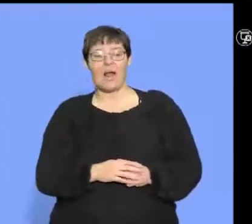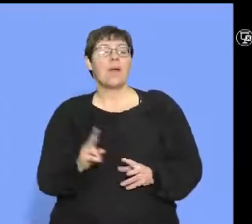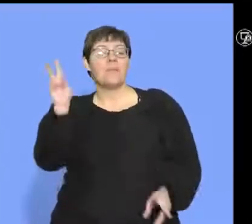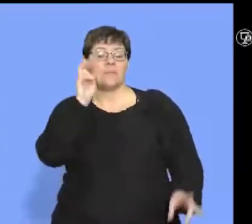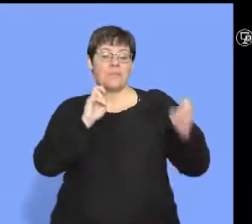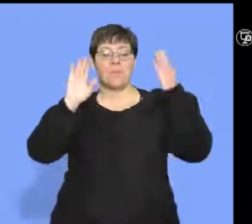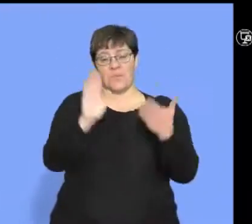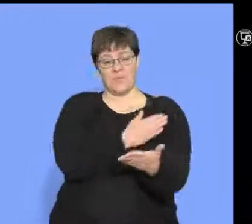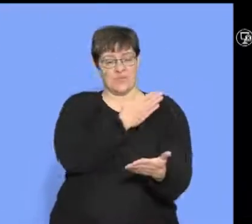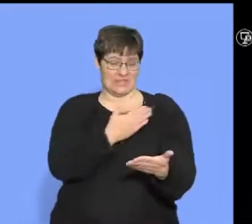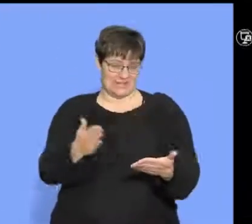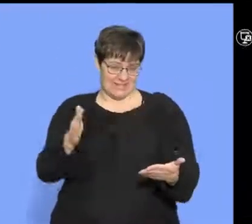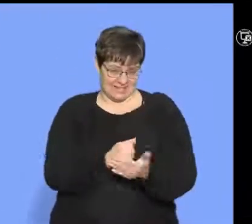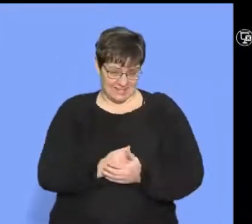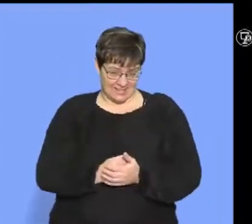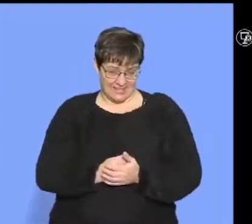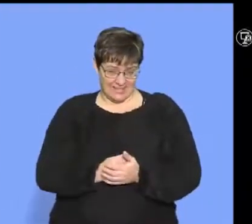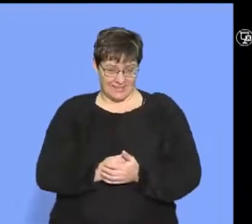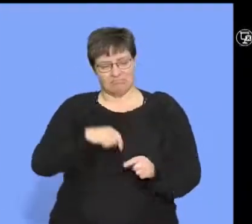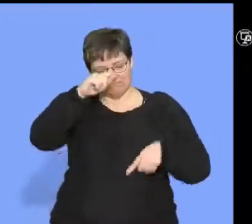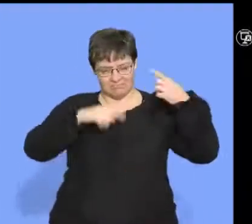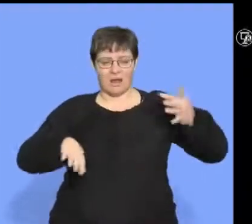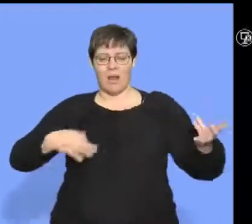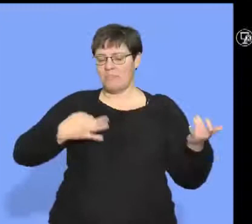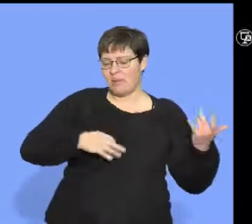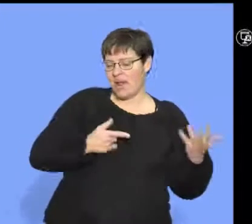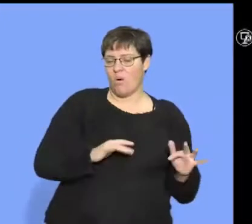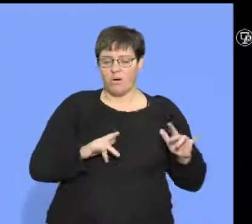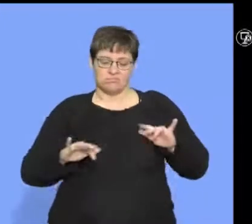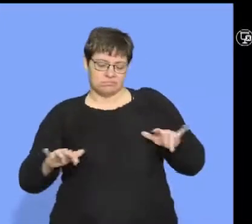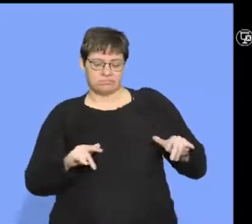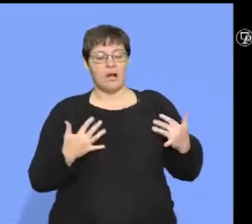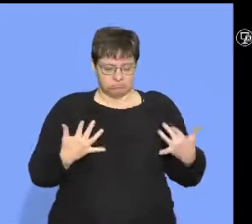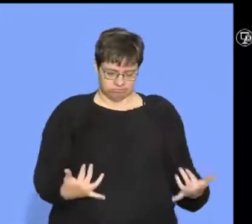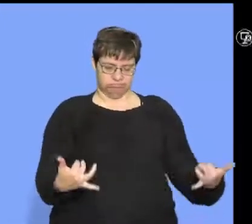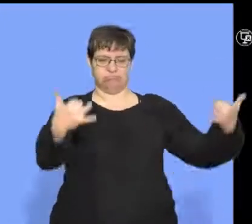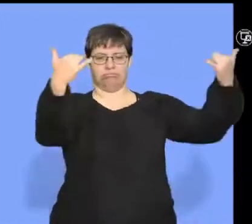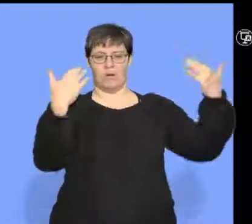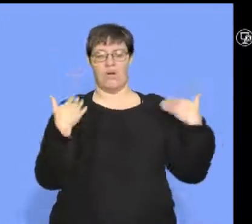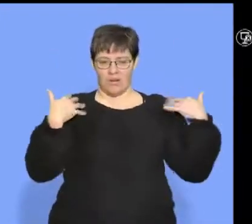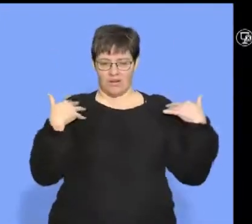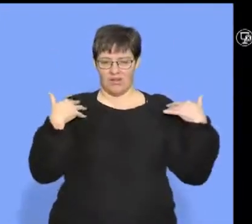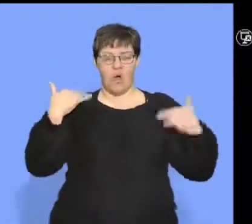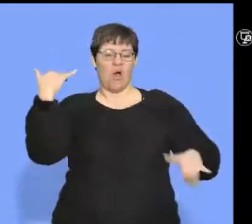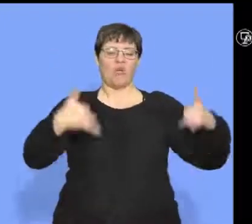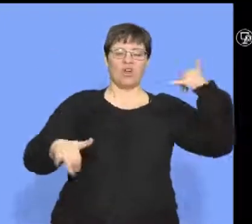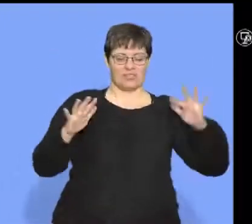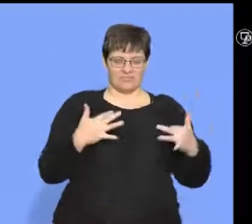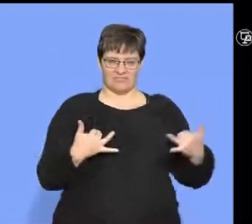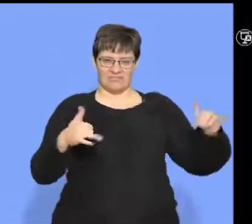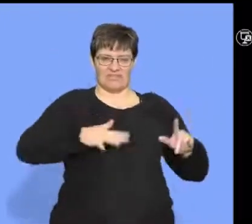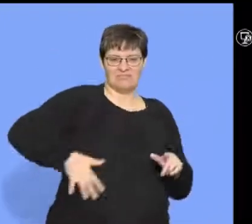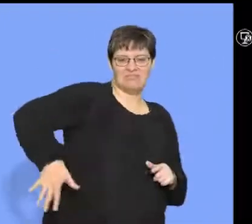of music and playing it in a large venue like a hall or a concert